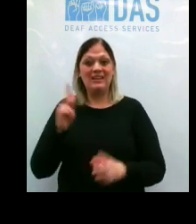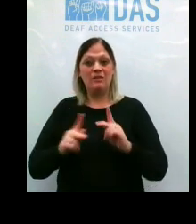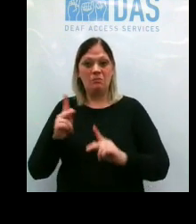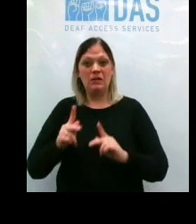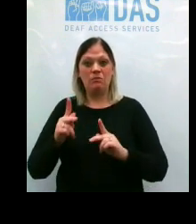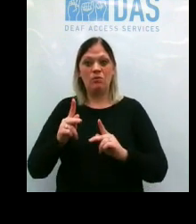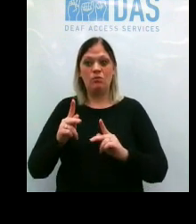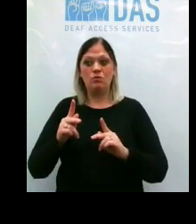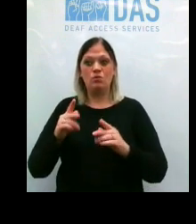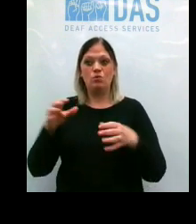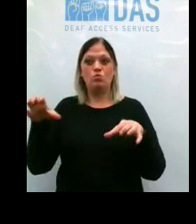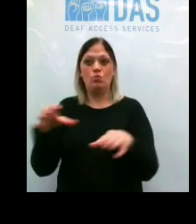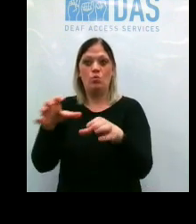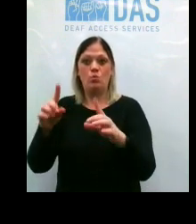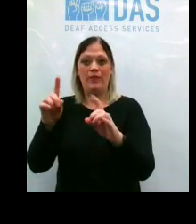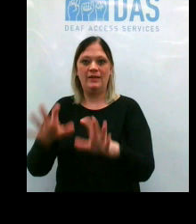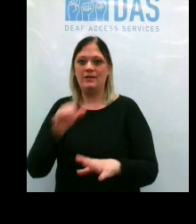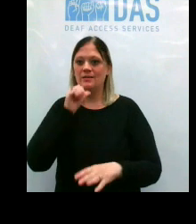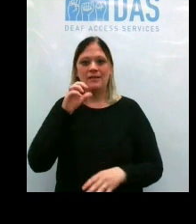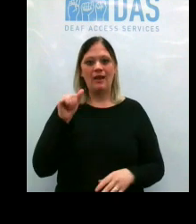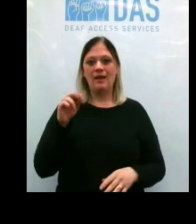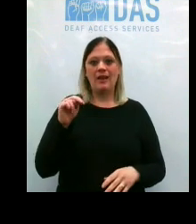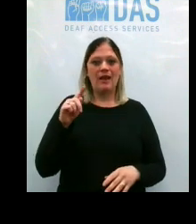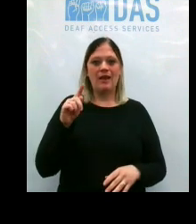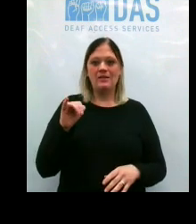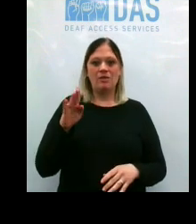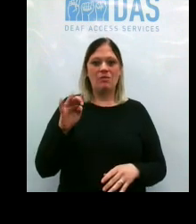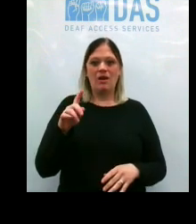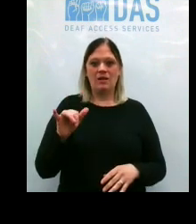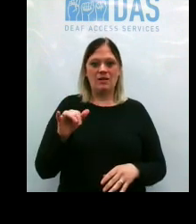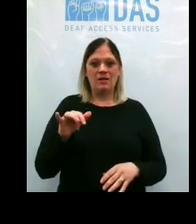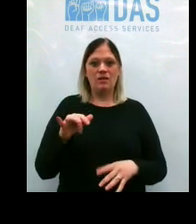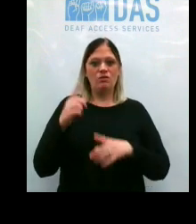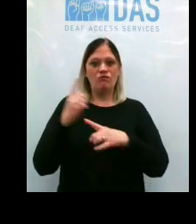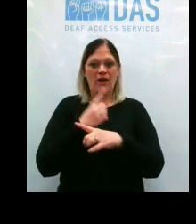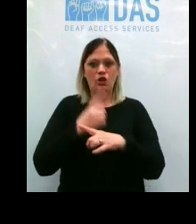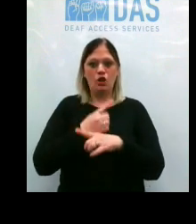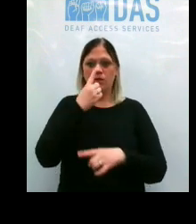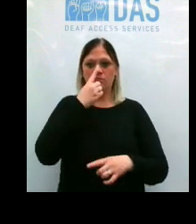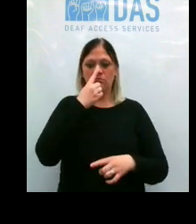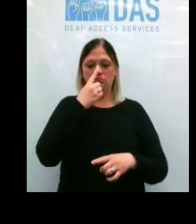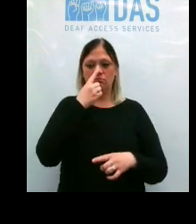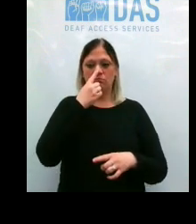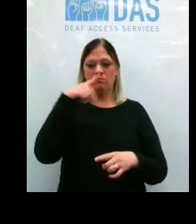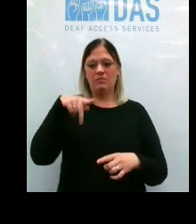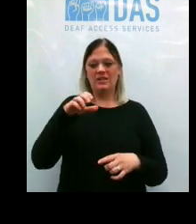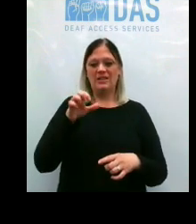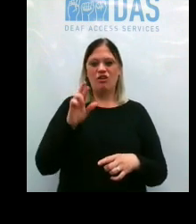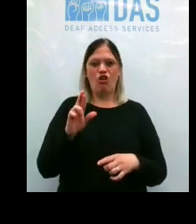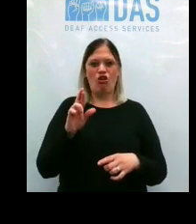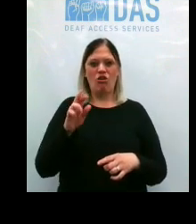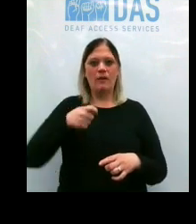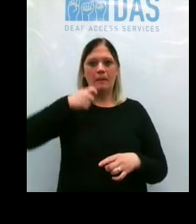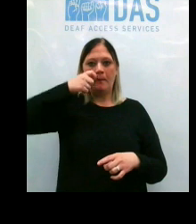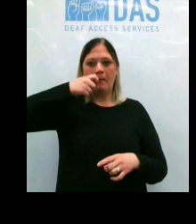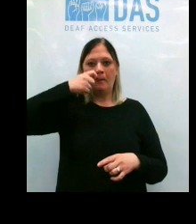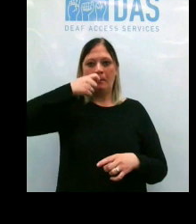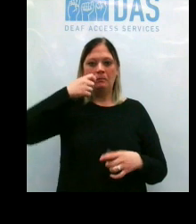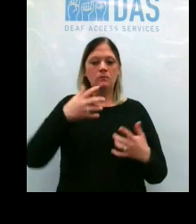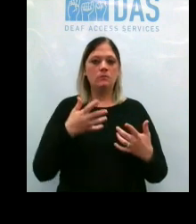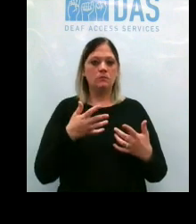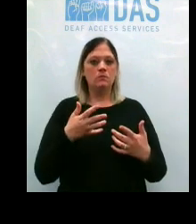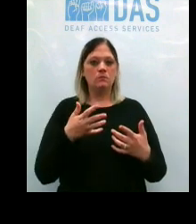is not antibody testing. This is the traditional PCR test, the nasal test with the swab that's put up your nose, as well